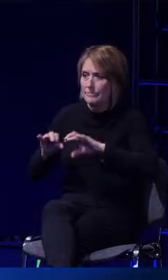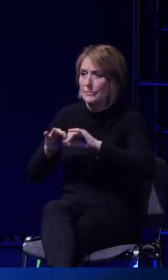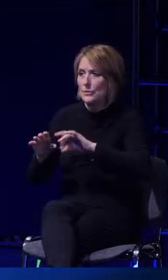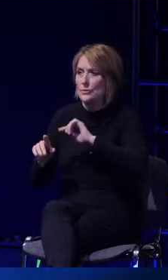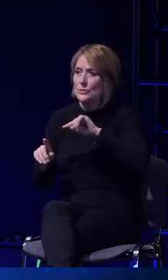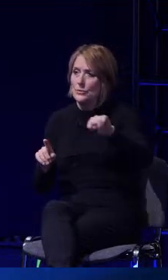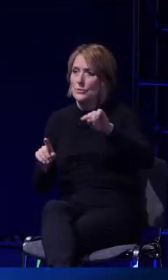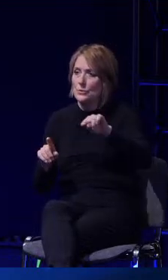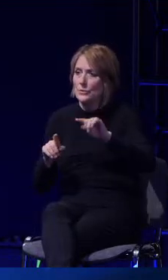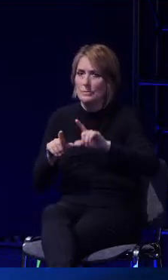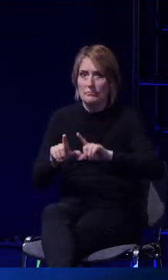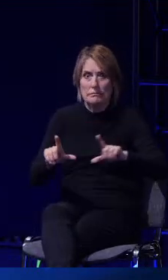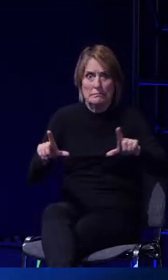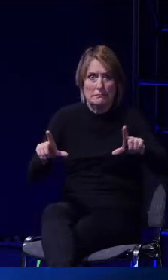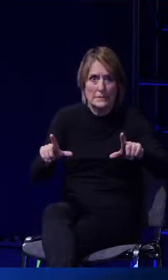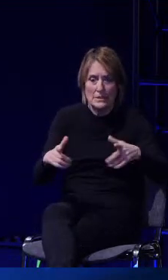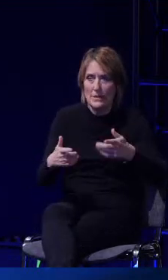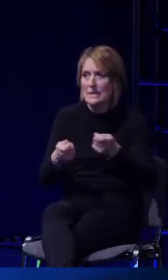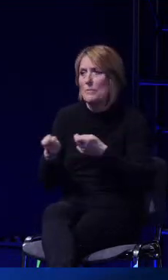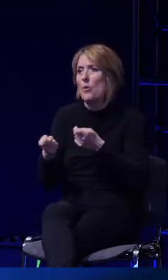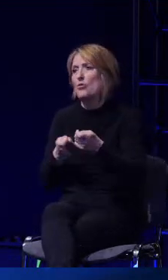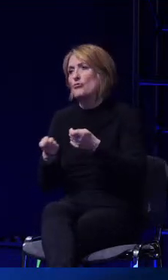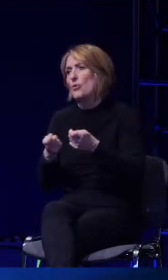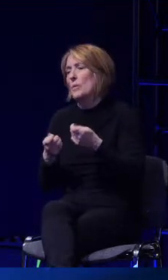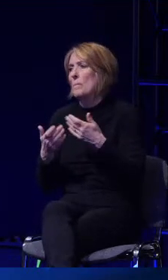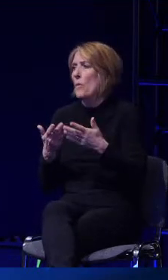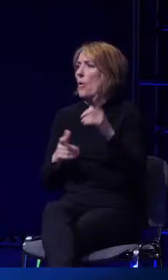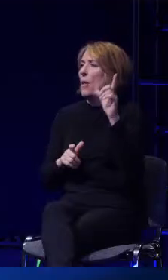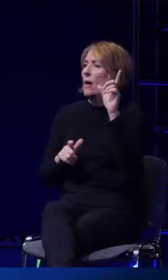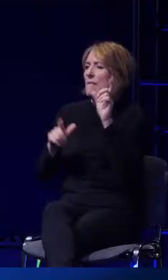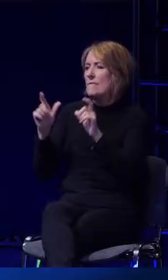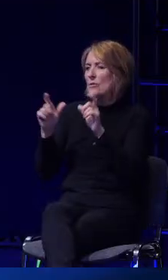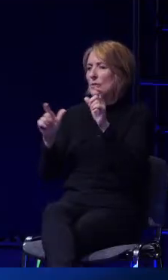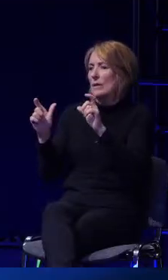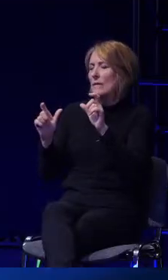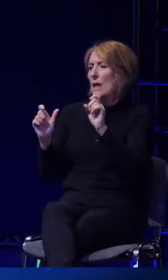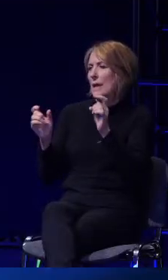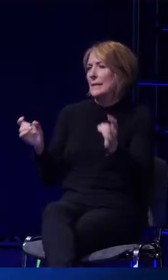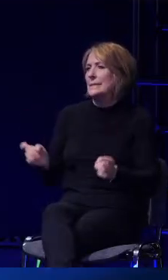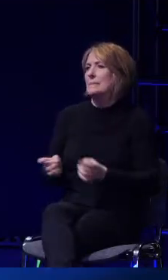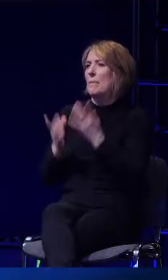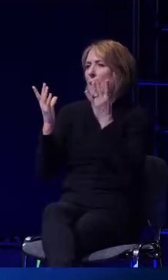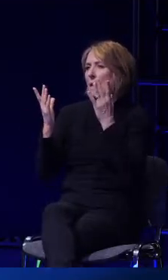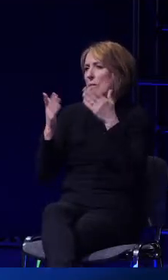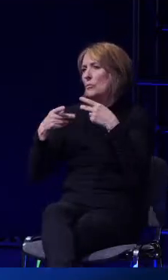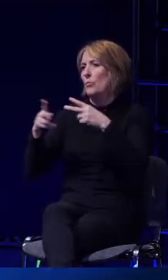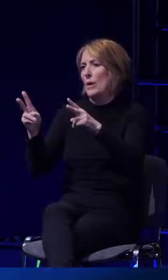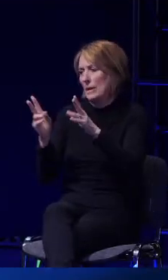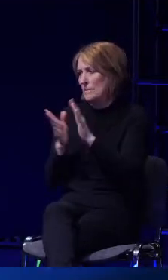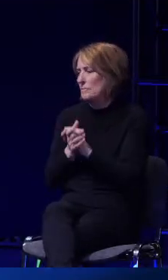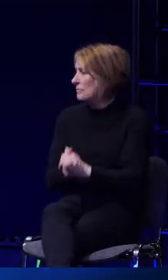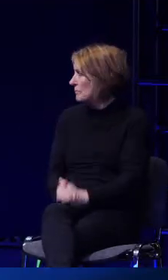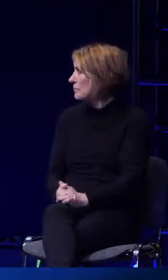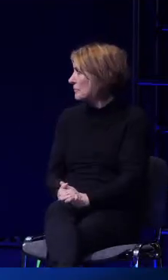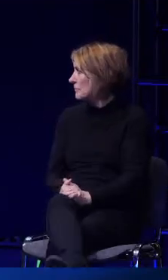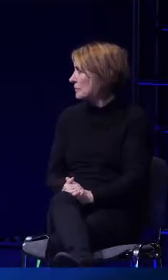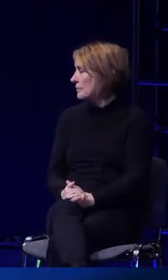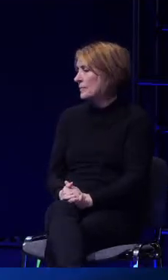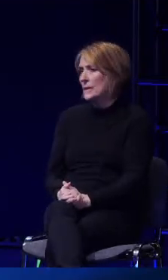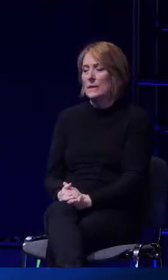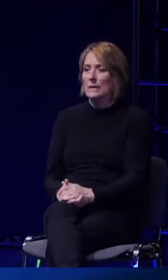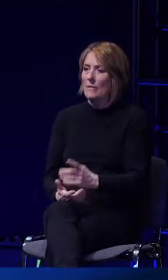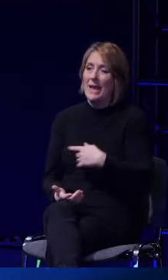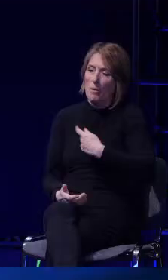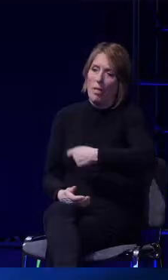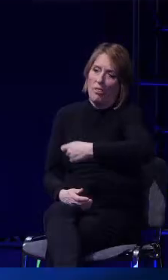kind of being controlled in a more photographically inspired way. But essentially it's a long way of saying